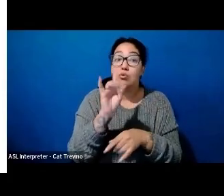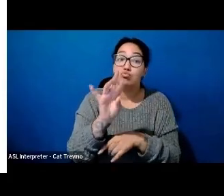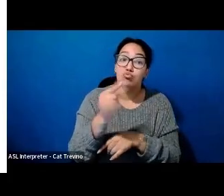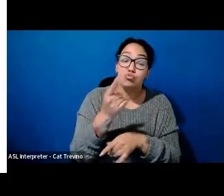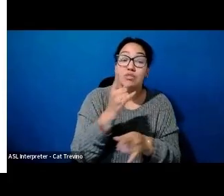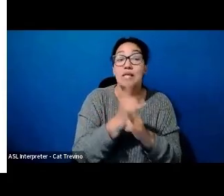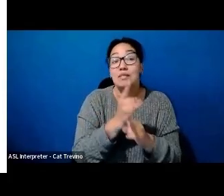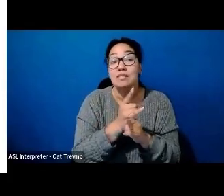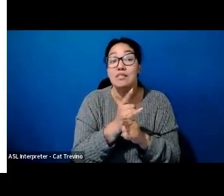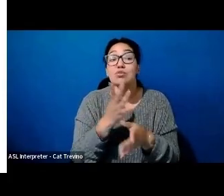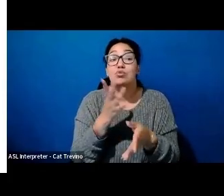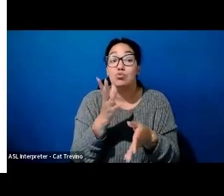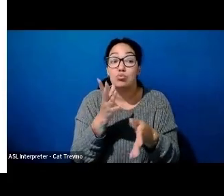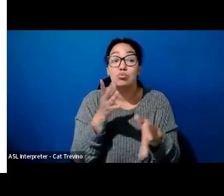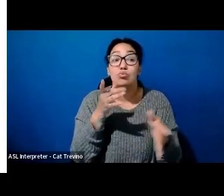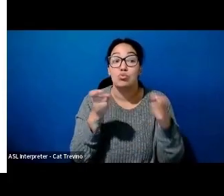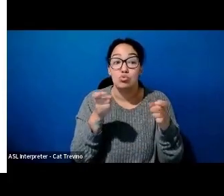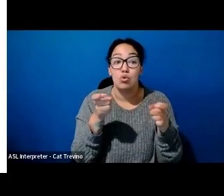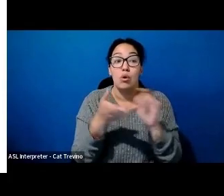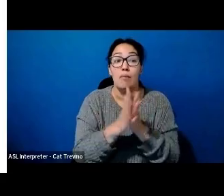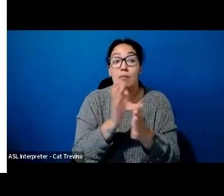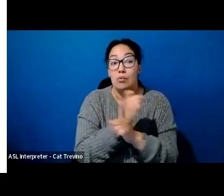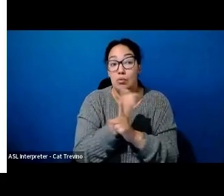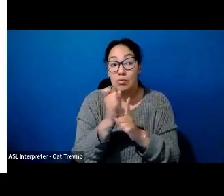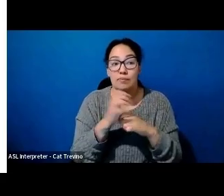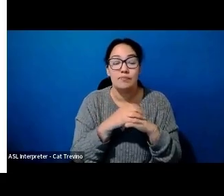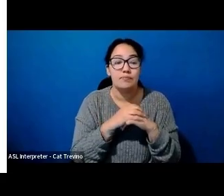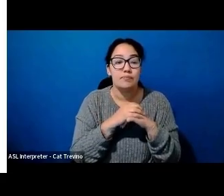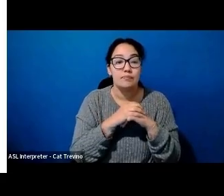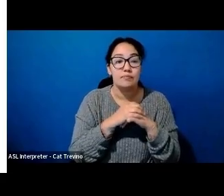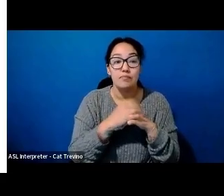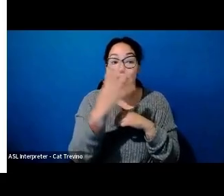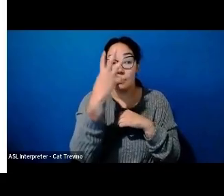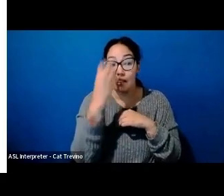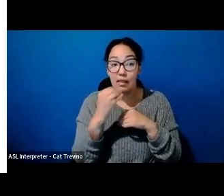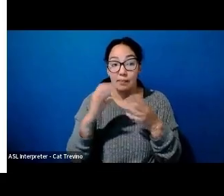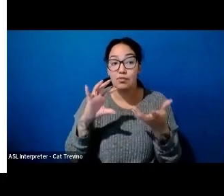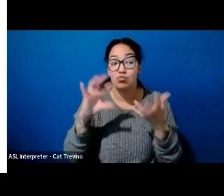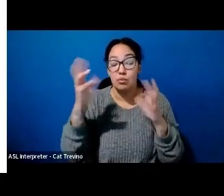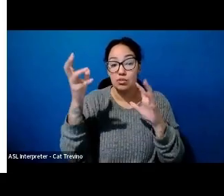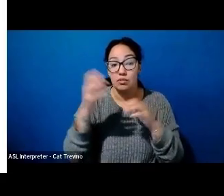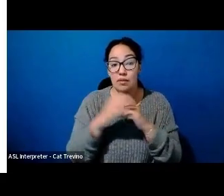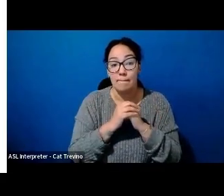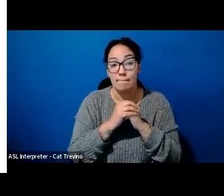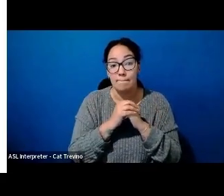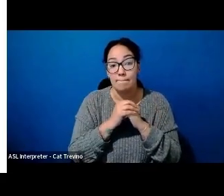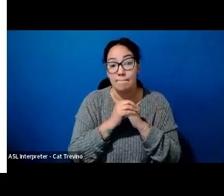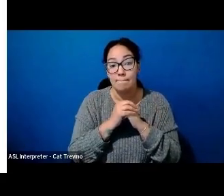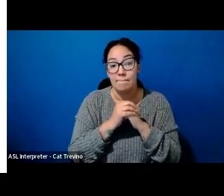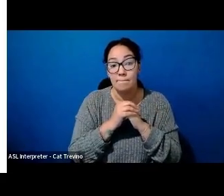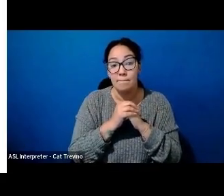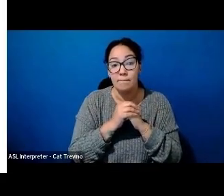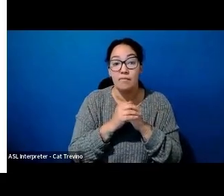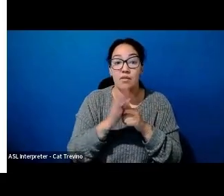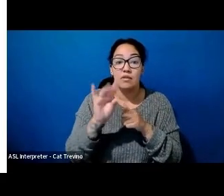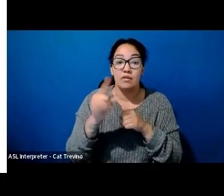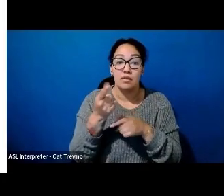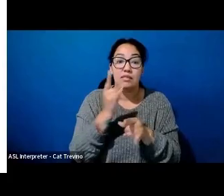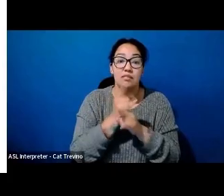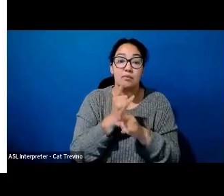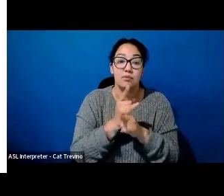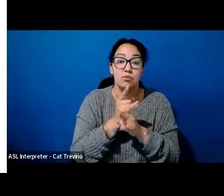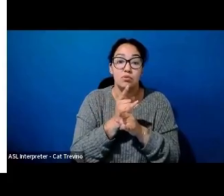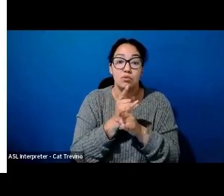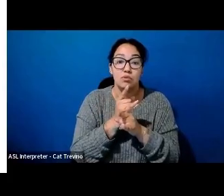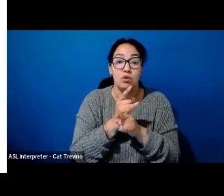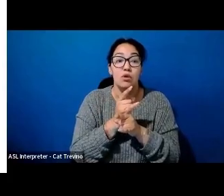to be controlling and abusive. And sleep disruption and substance use coercion,